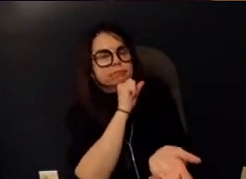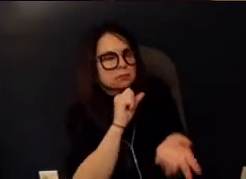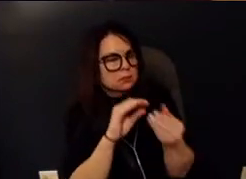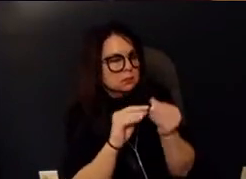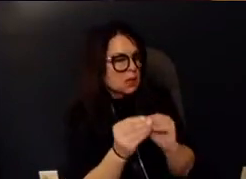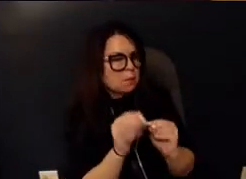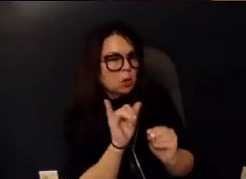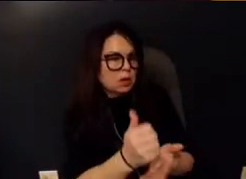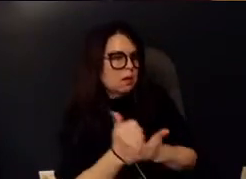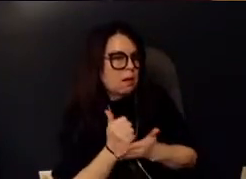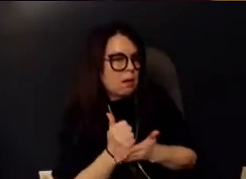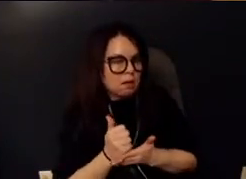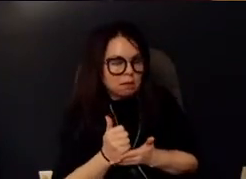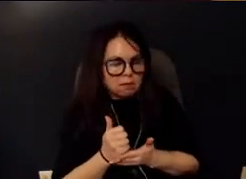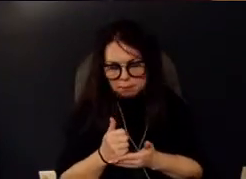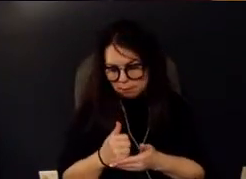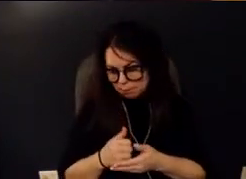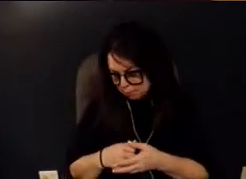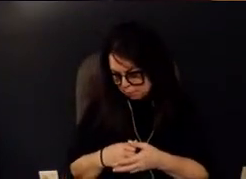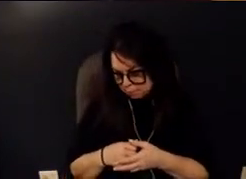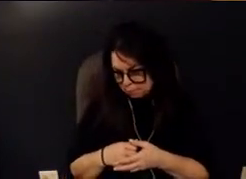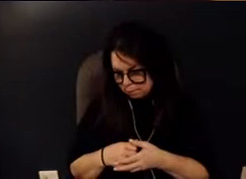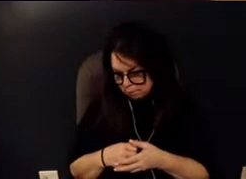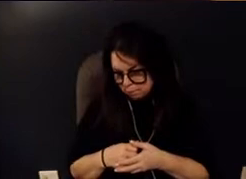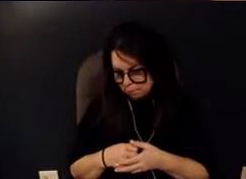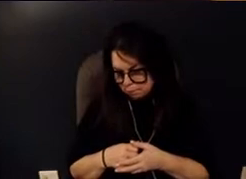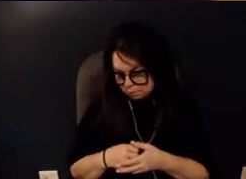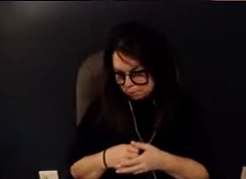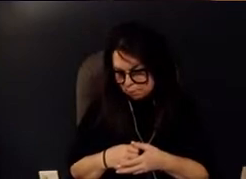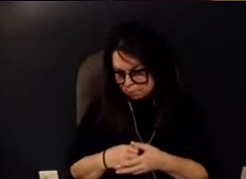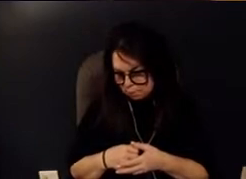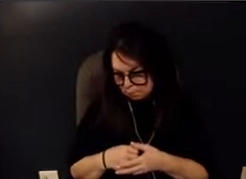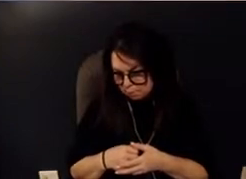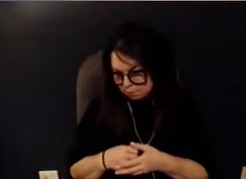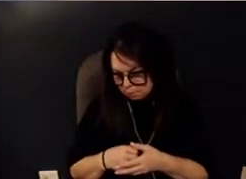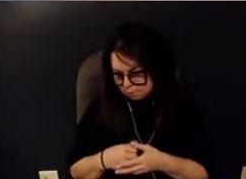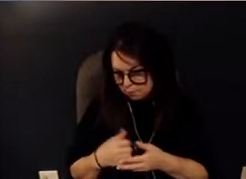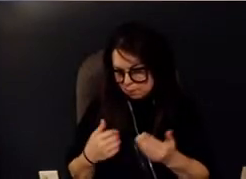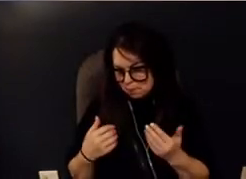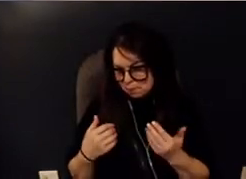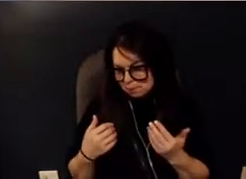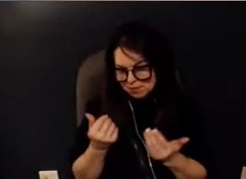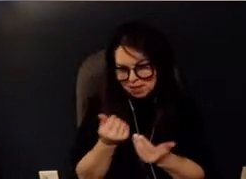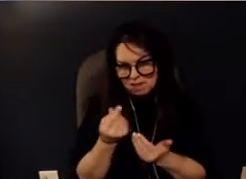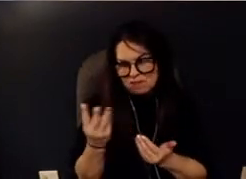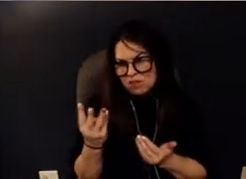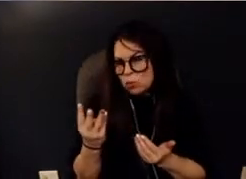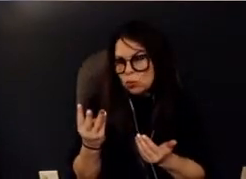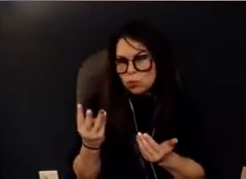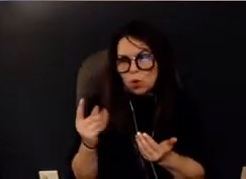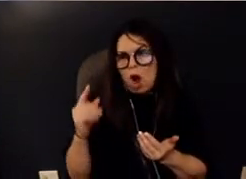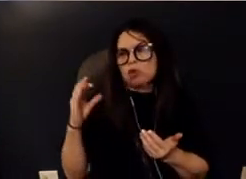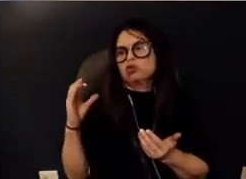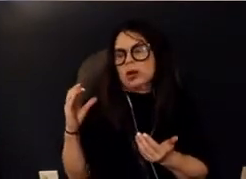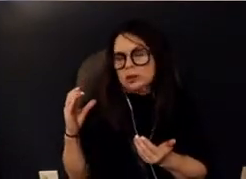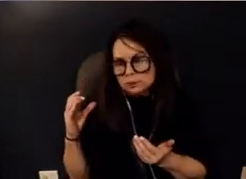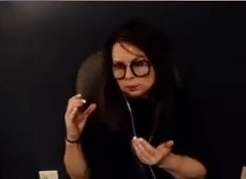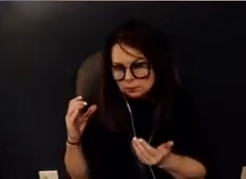Council President and Councilmember Johnson, there are a couple of hundred vacant positions being held in other